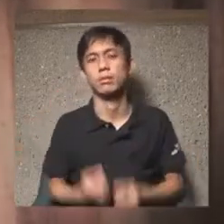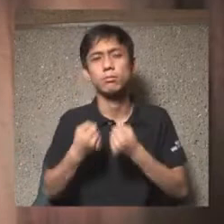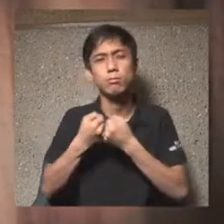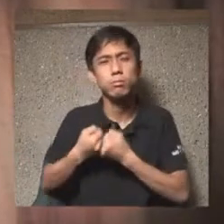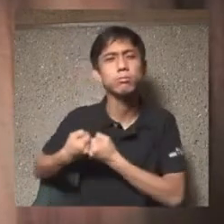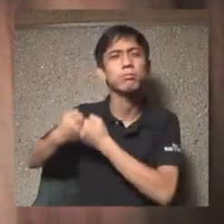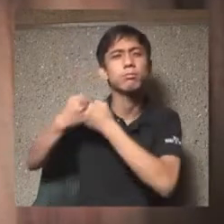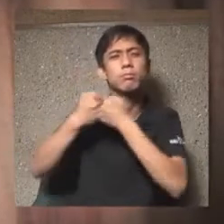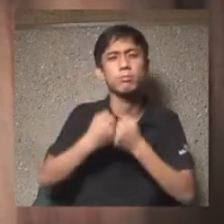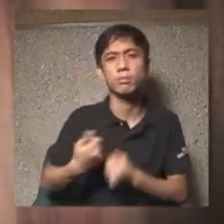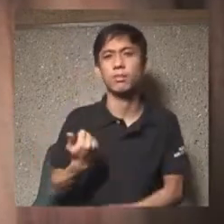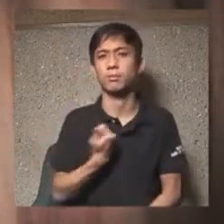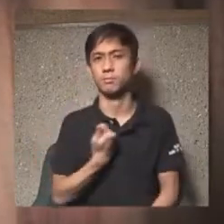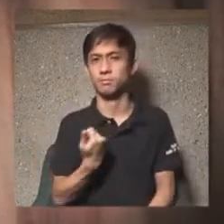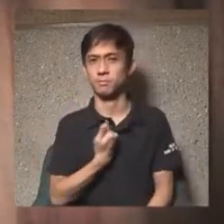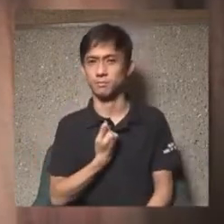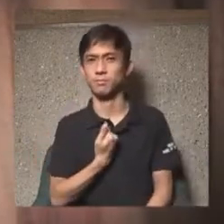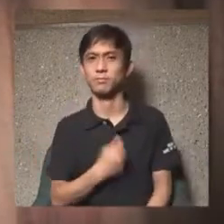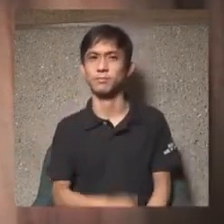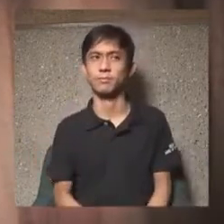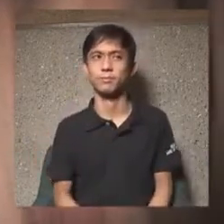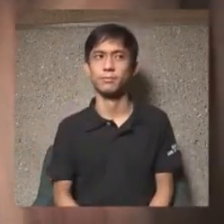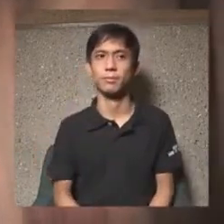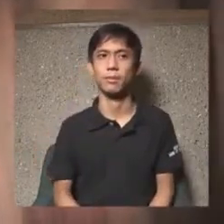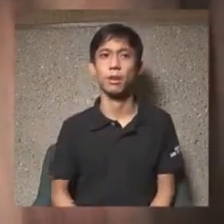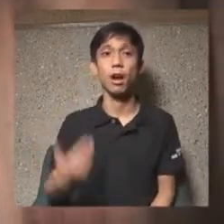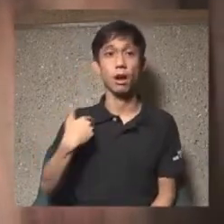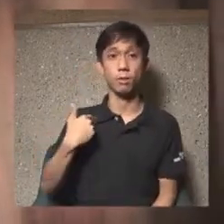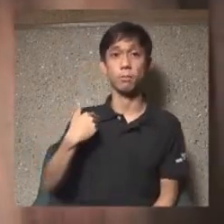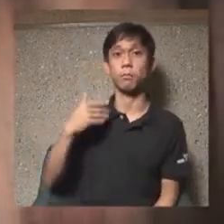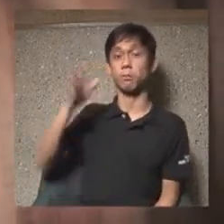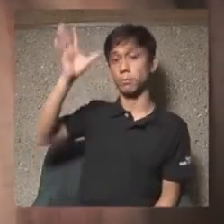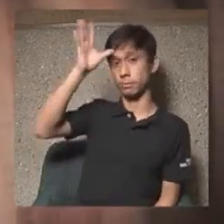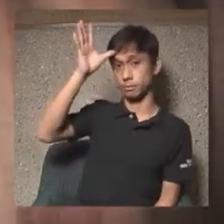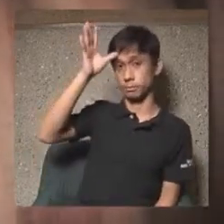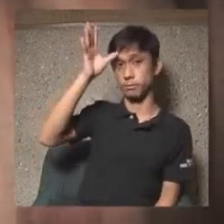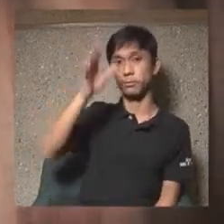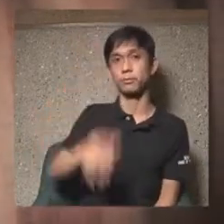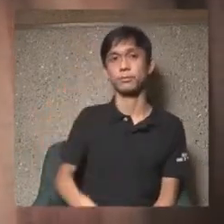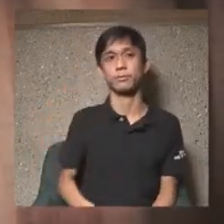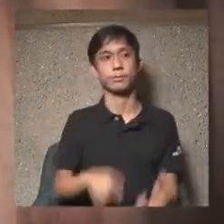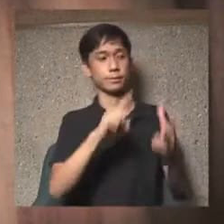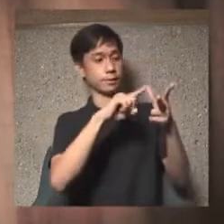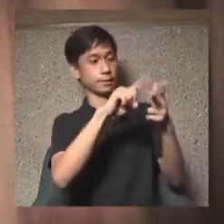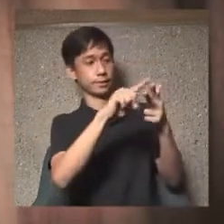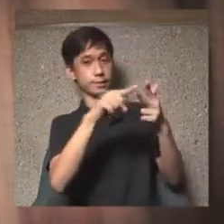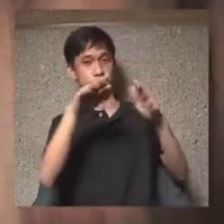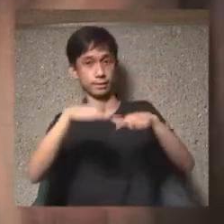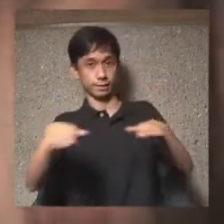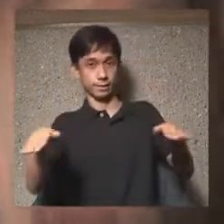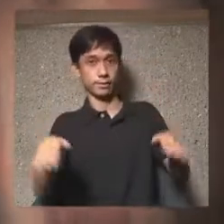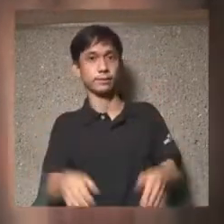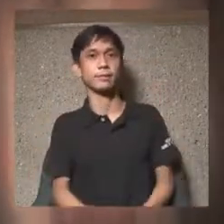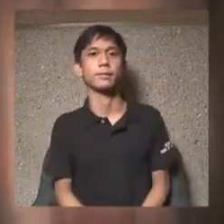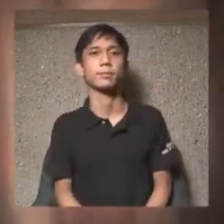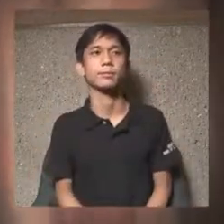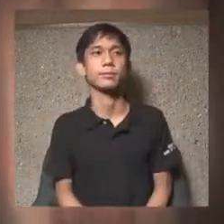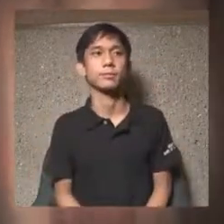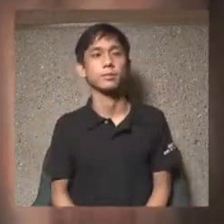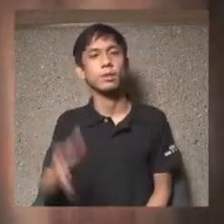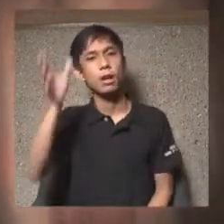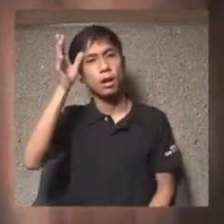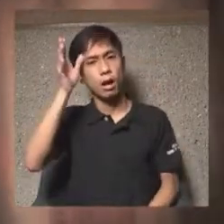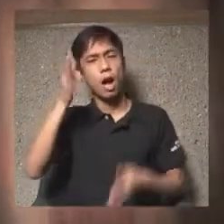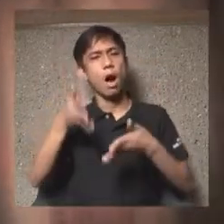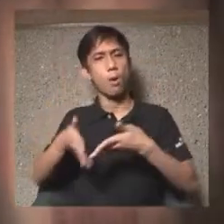I'm a father of kids, 5 and 3, Haley and Hosea. And I'm a father who just allows the kids